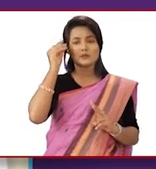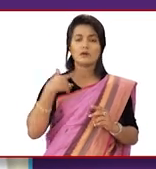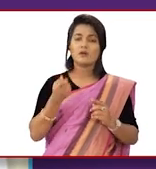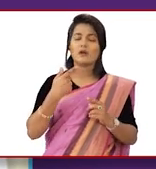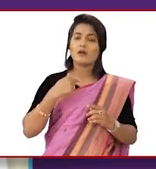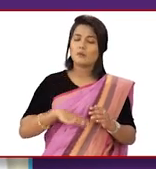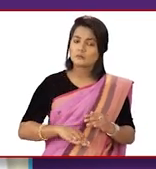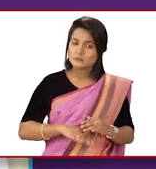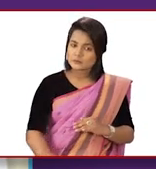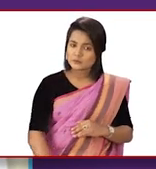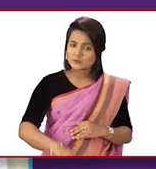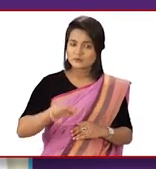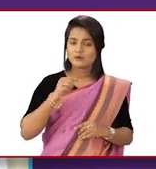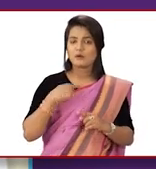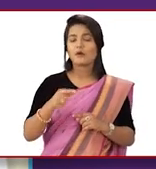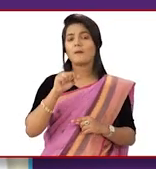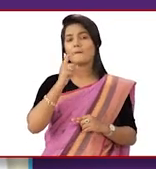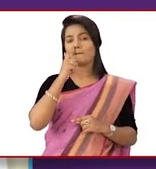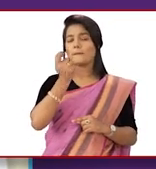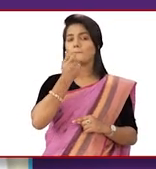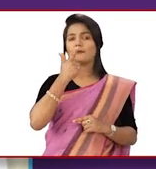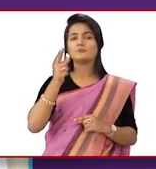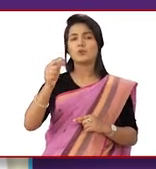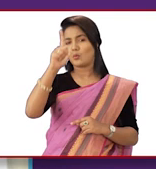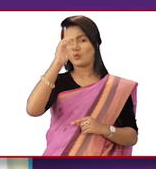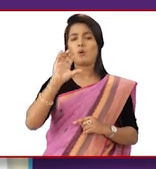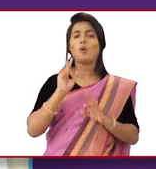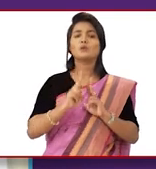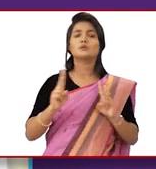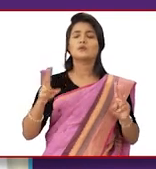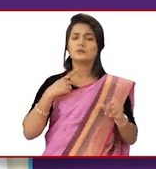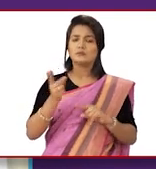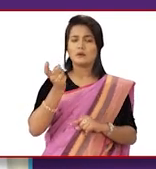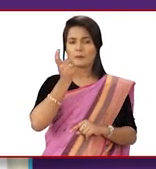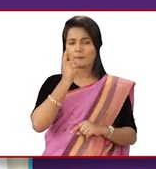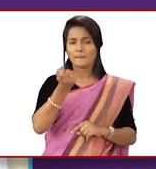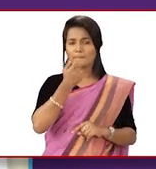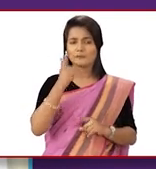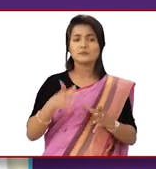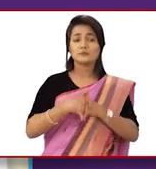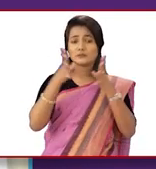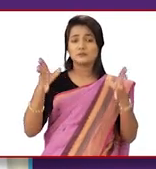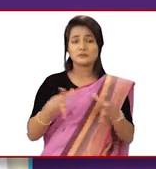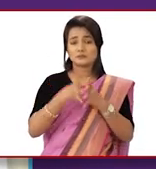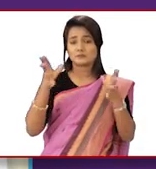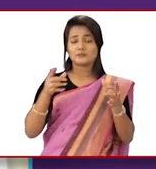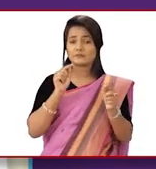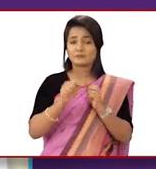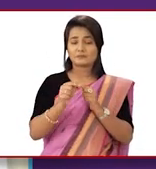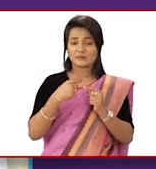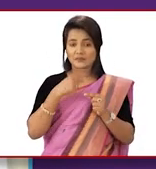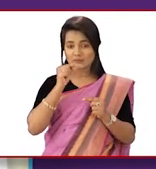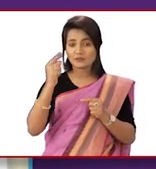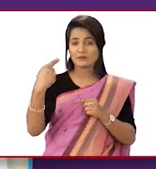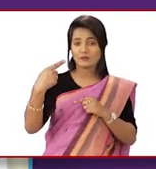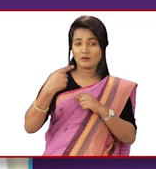middle class family, and culturally, we saw my mother did not have a lot of control over things. You know. She